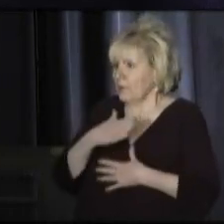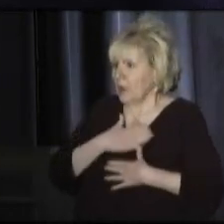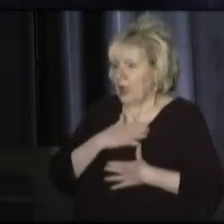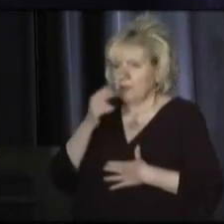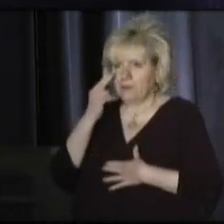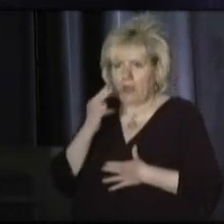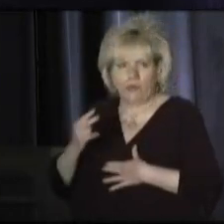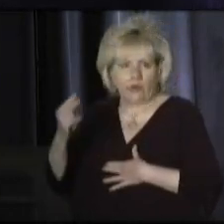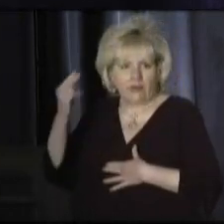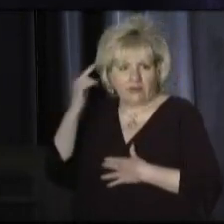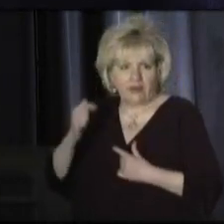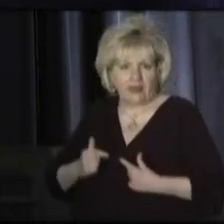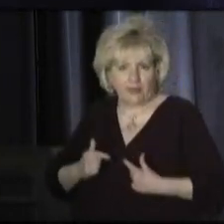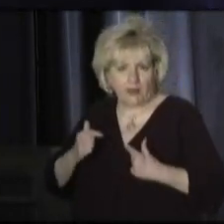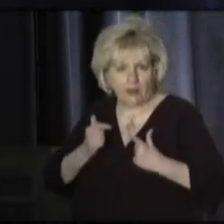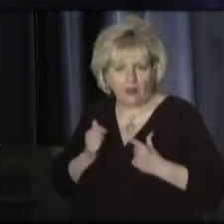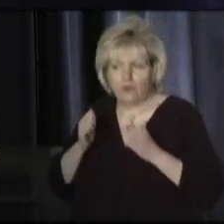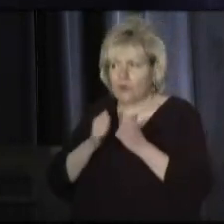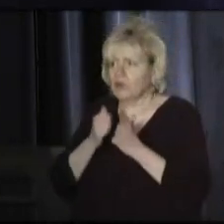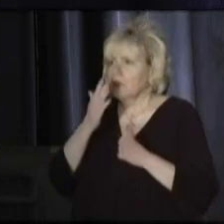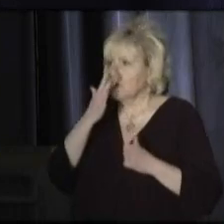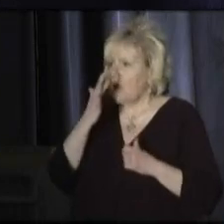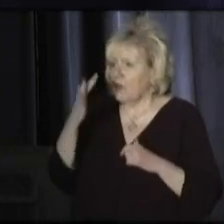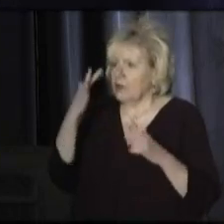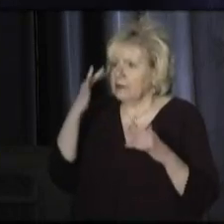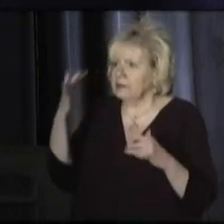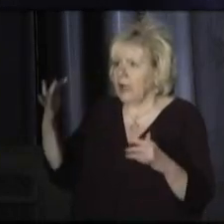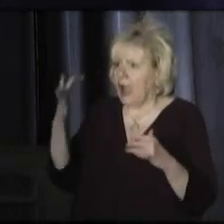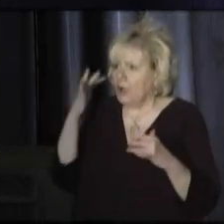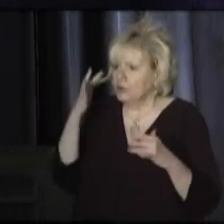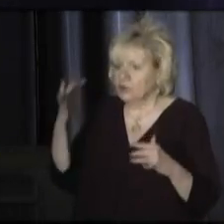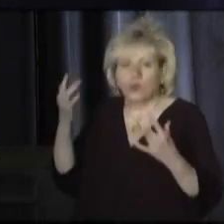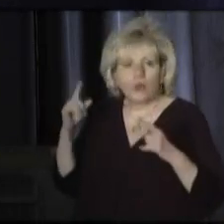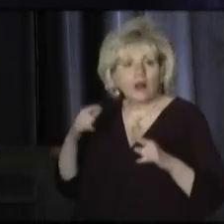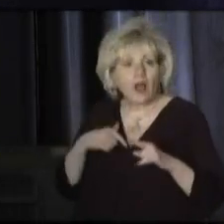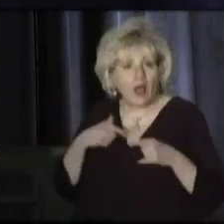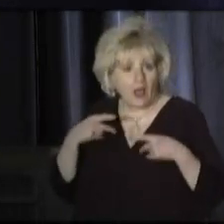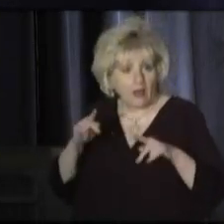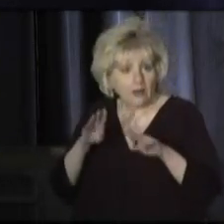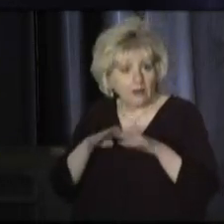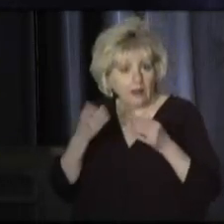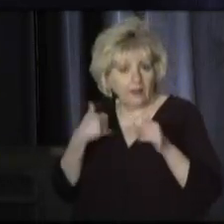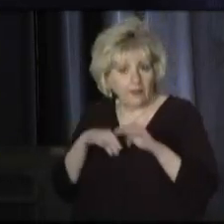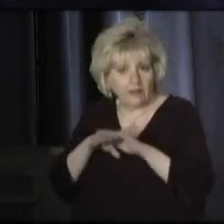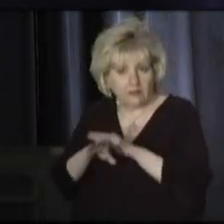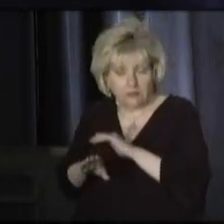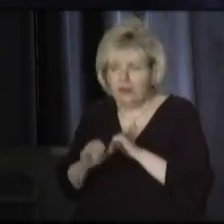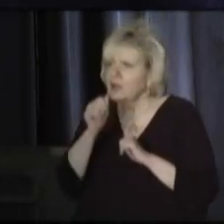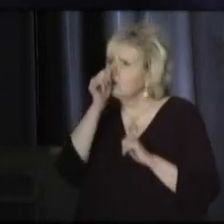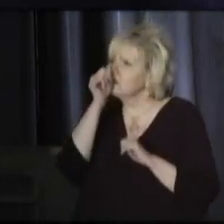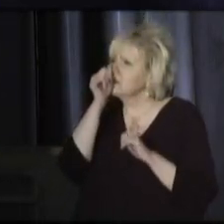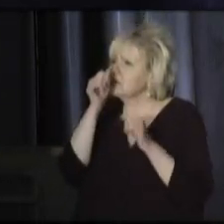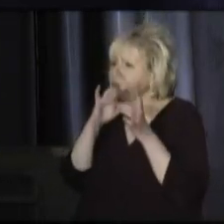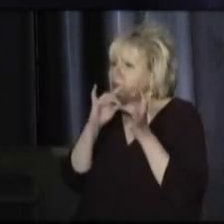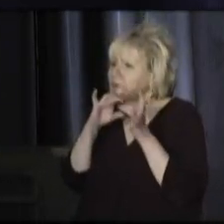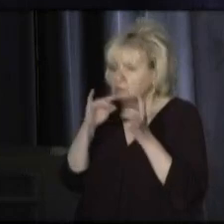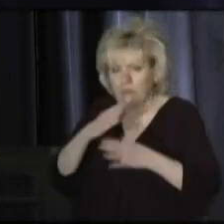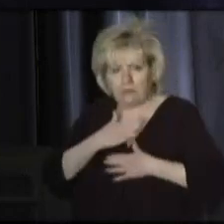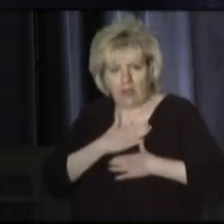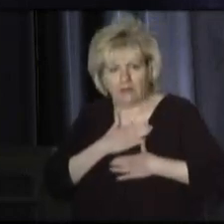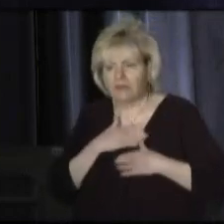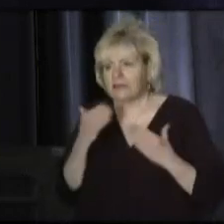of JFK, then wait, dazed and a little hungover already, for a taxi to drive her back to our place in Greenpoint. She'd